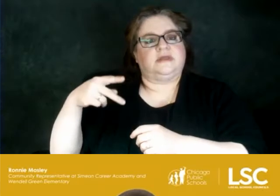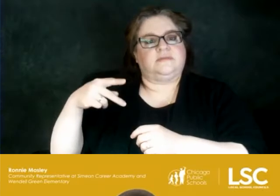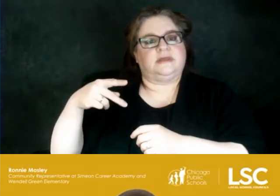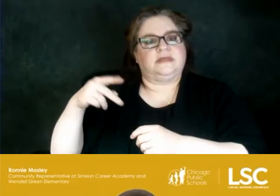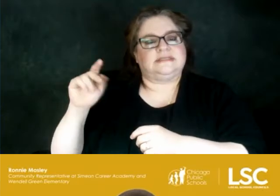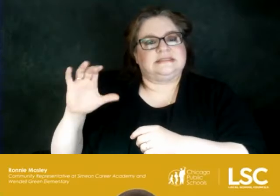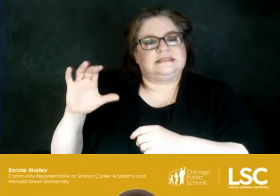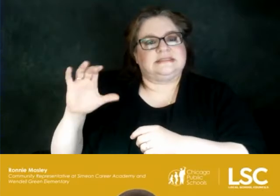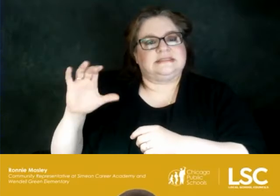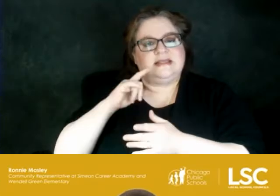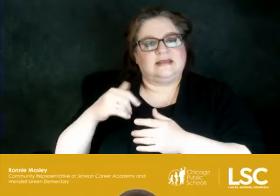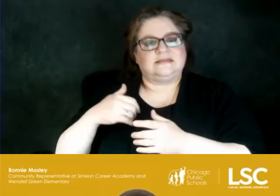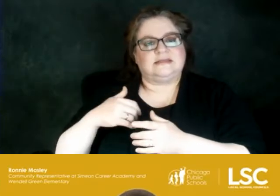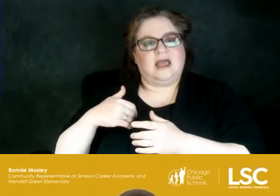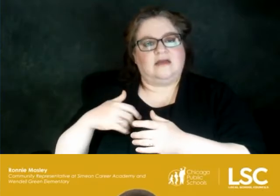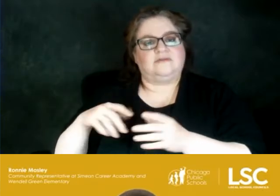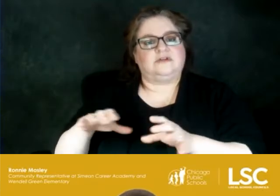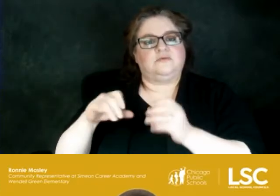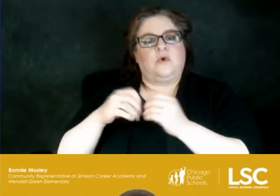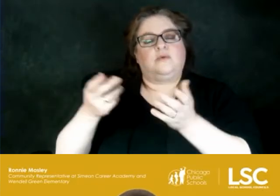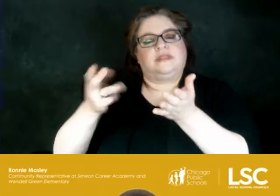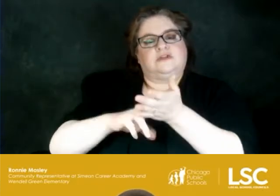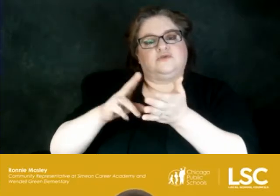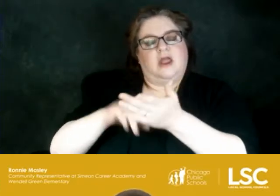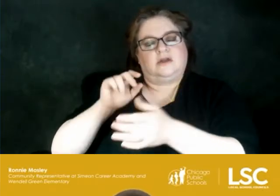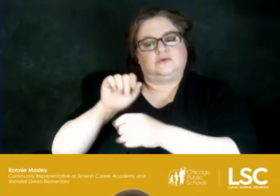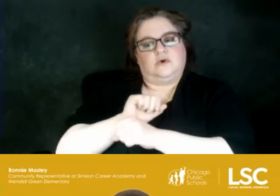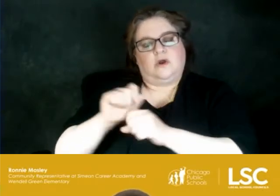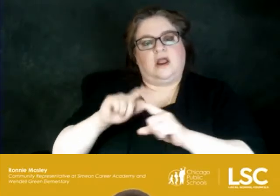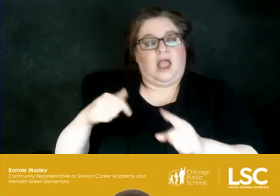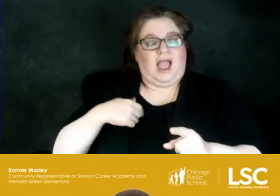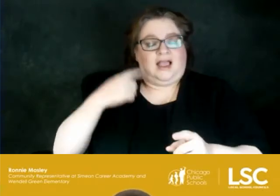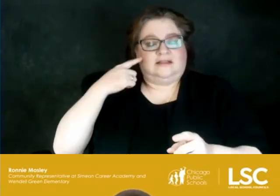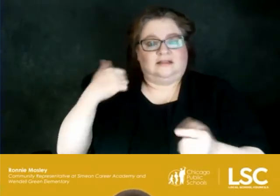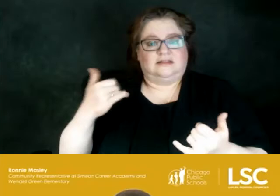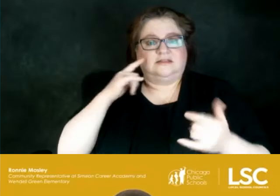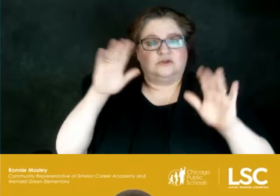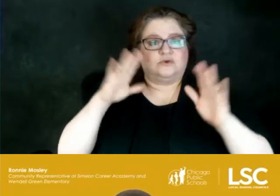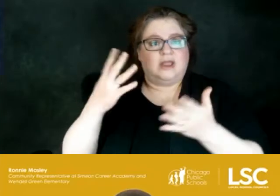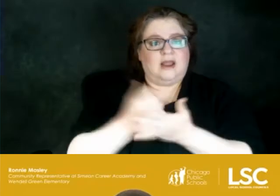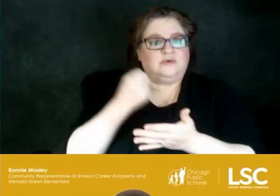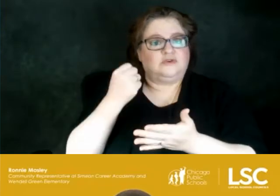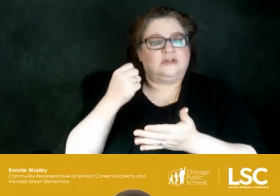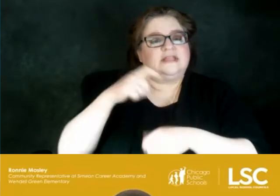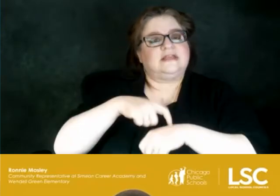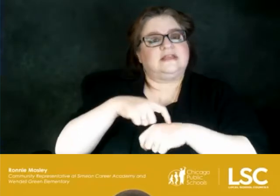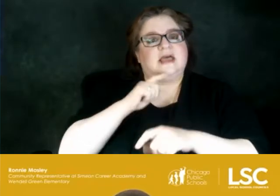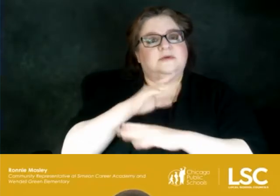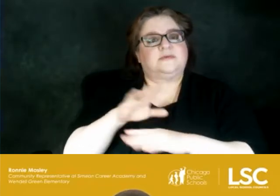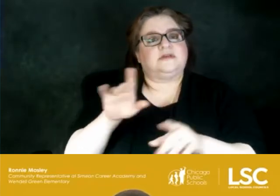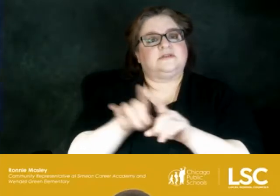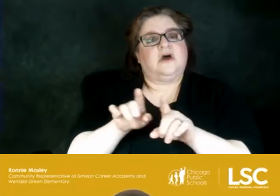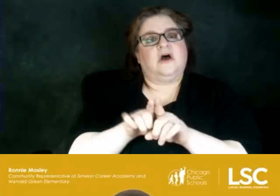PPC, which is having to do one more with contractual work. I found that this is a great opportunity. I found that the time commitment is